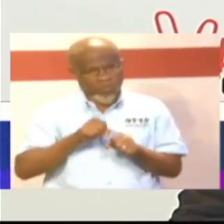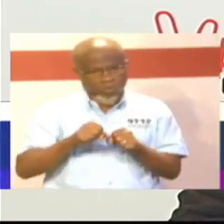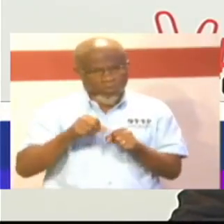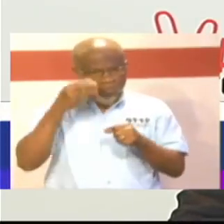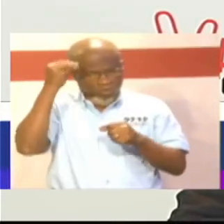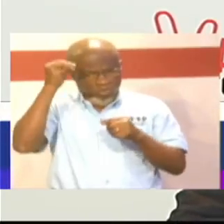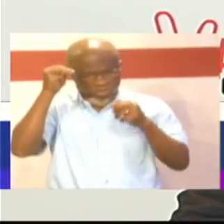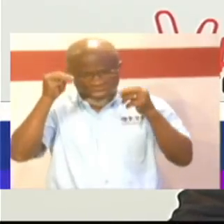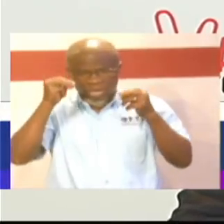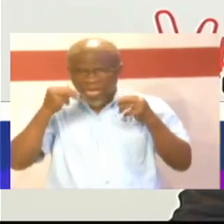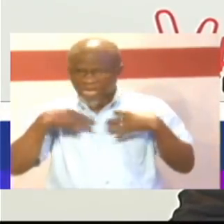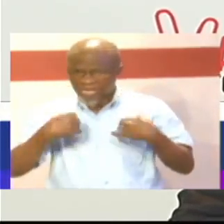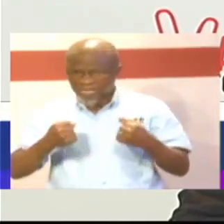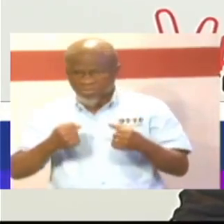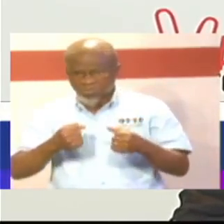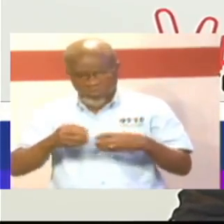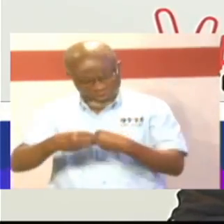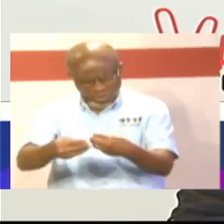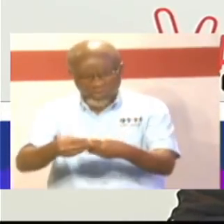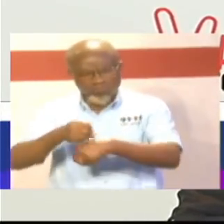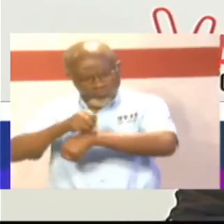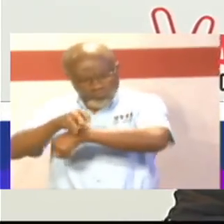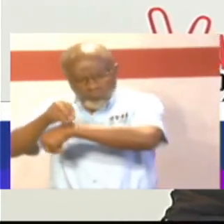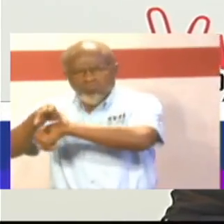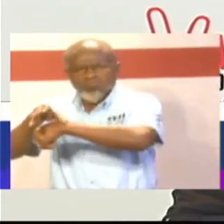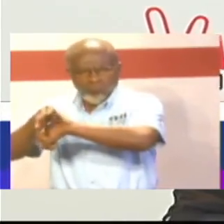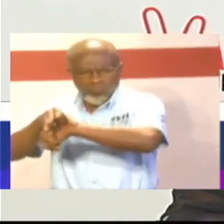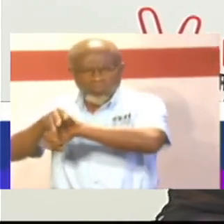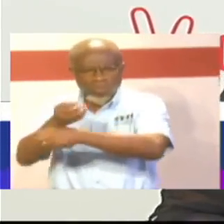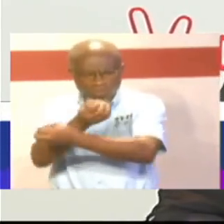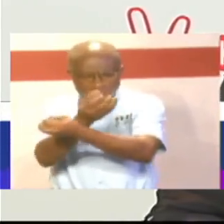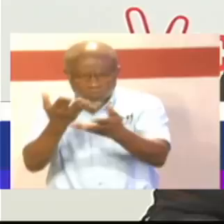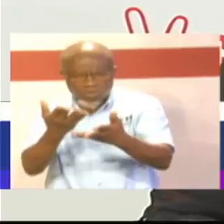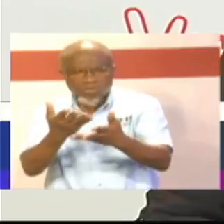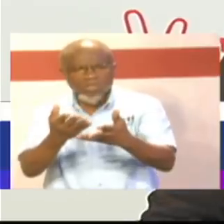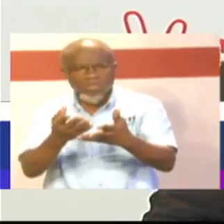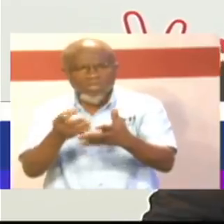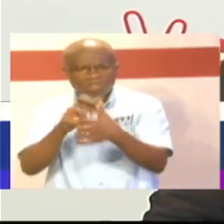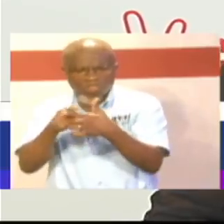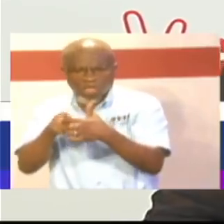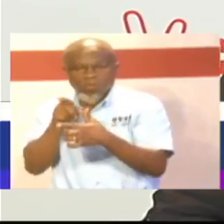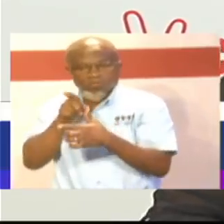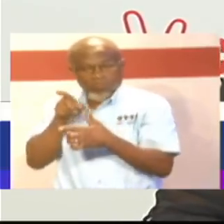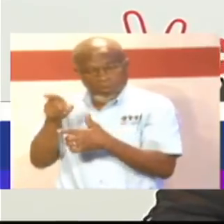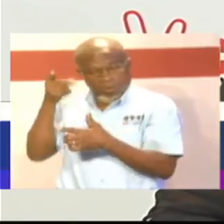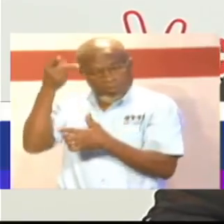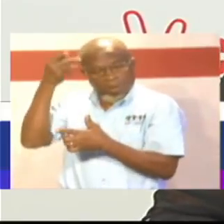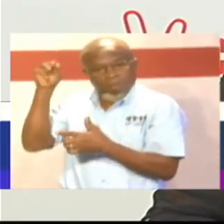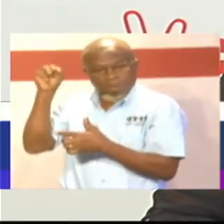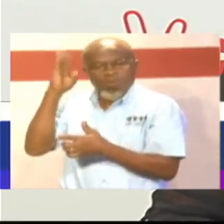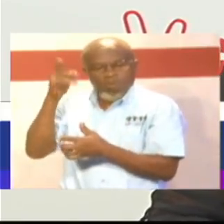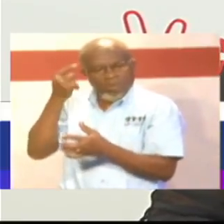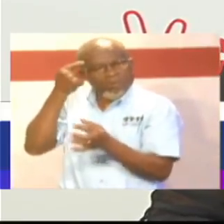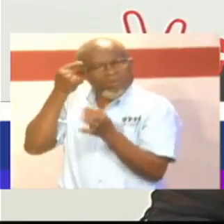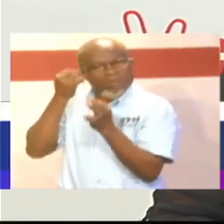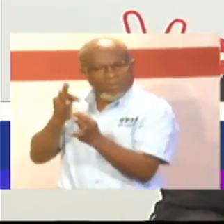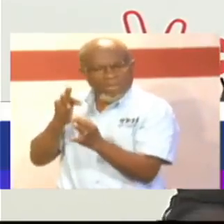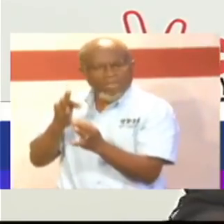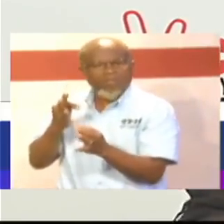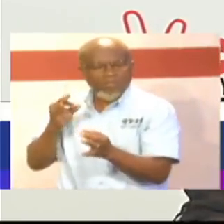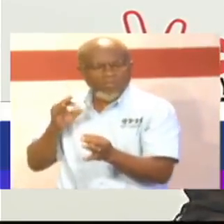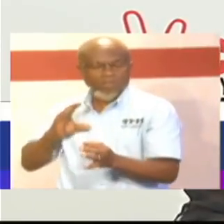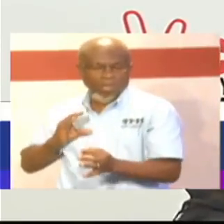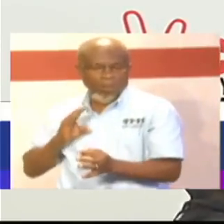relevant information. However, this is a policy decision made by the Honorable Prime Minister and members of the Cabinet team. Thank